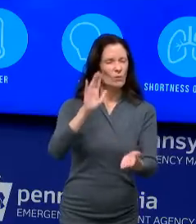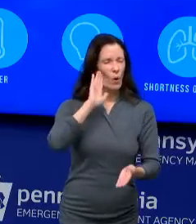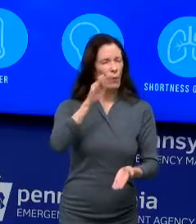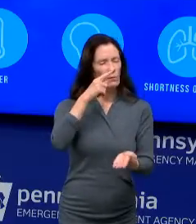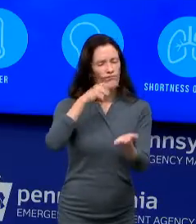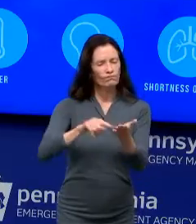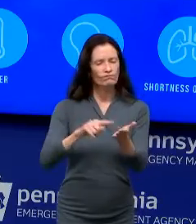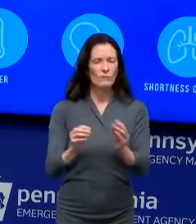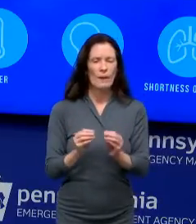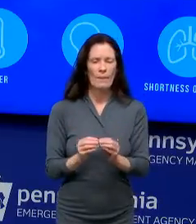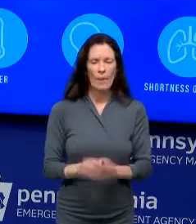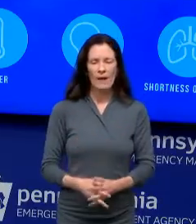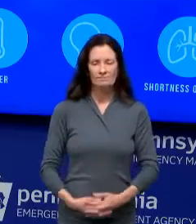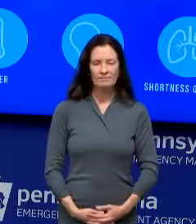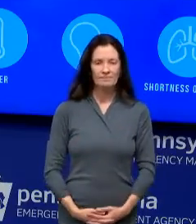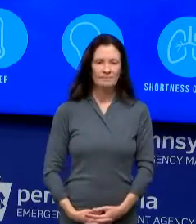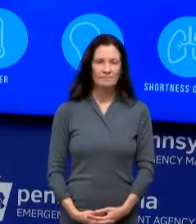site?